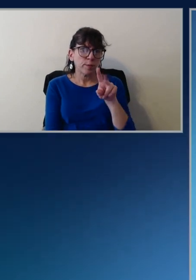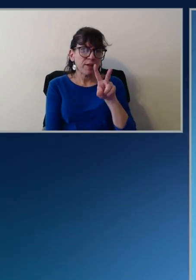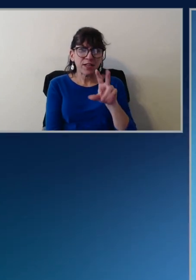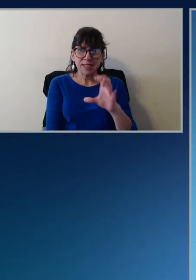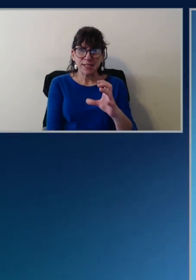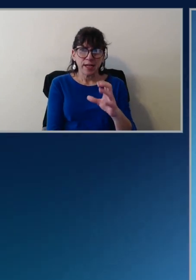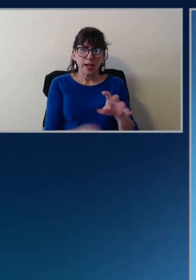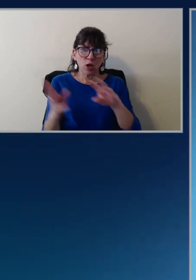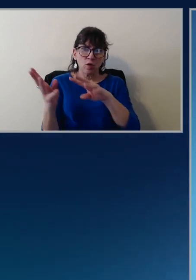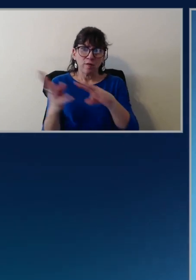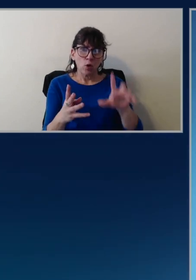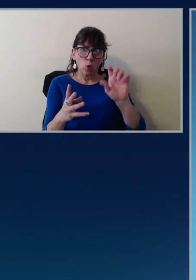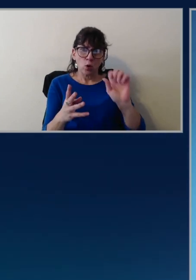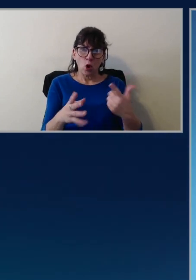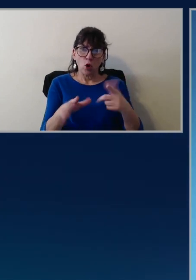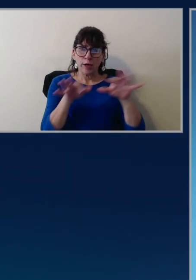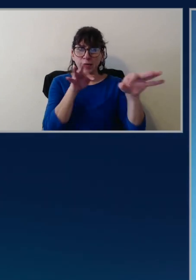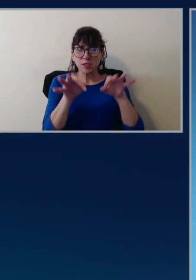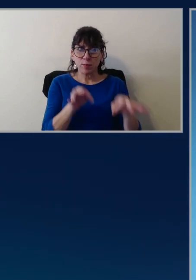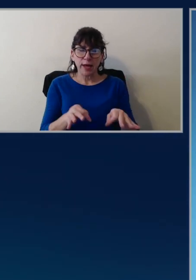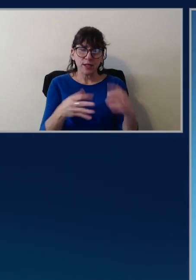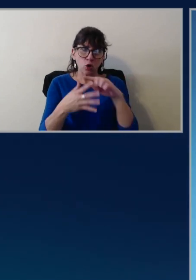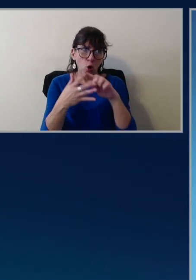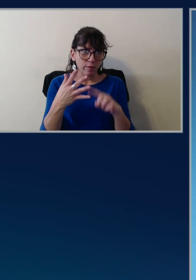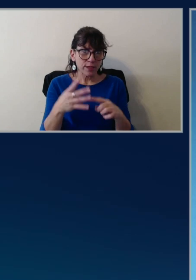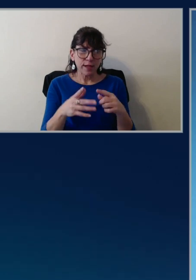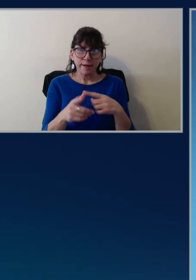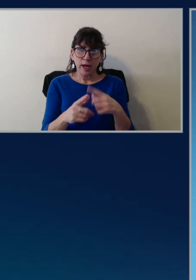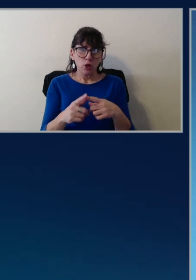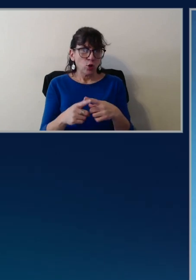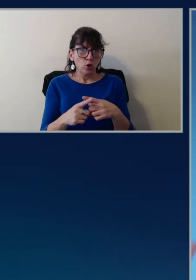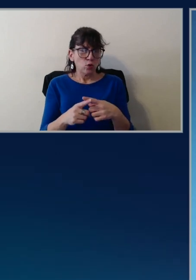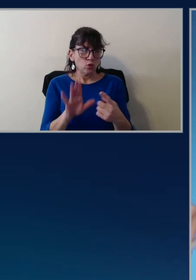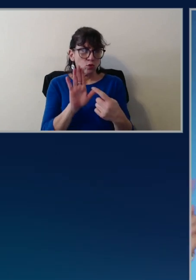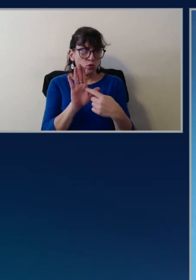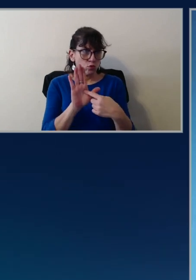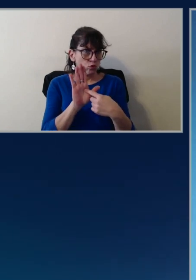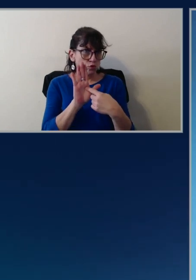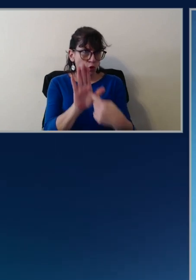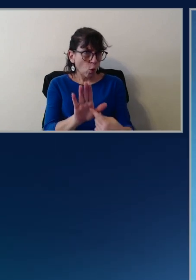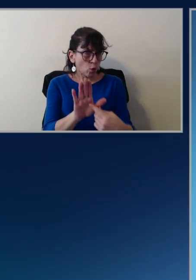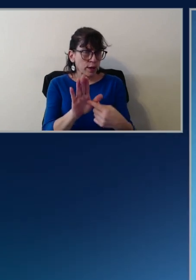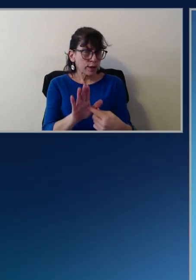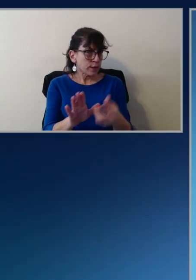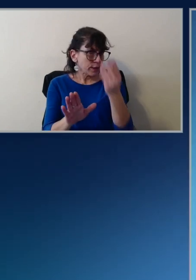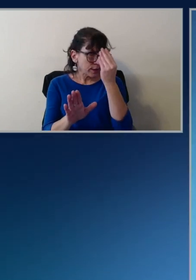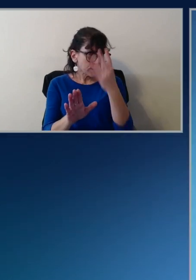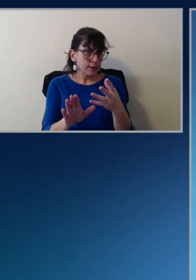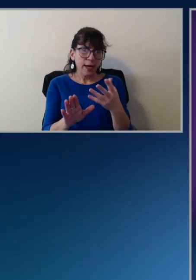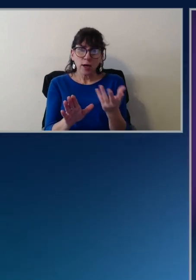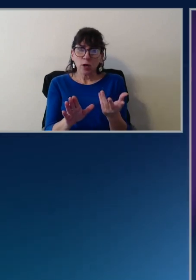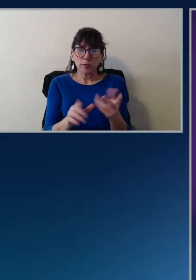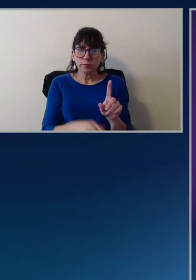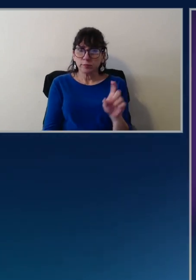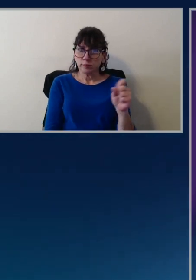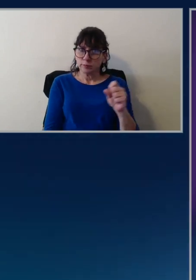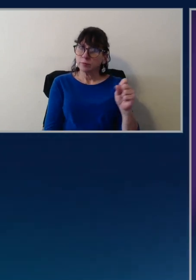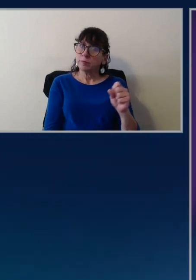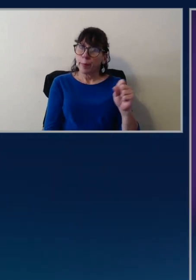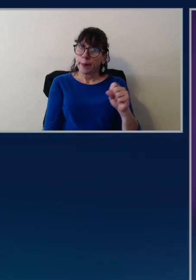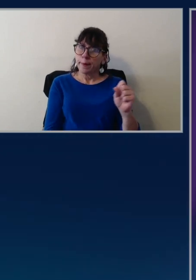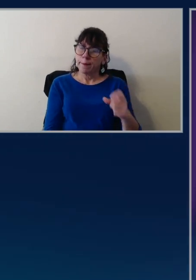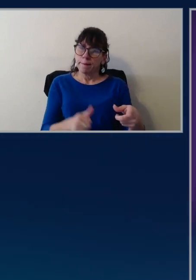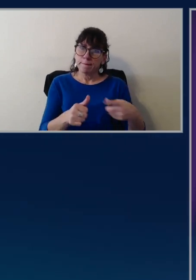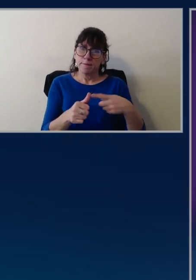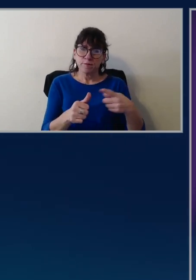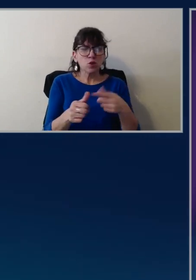explains a bunch of things that's required from it. And did you just point it to some data, or how did it? Yeah. So first we just